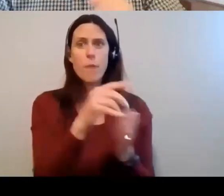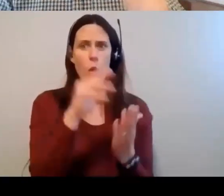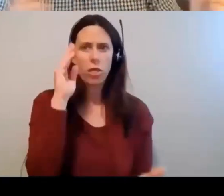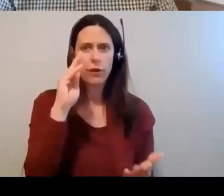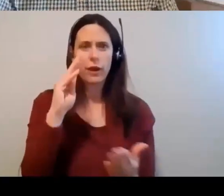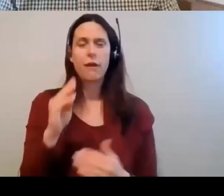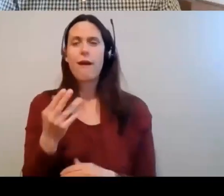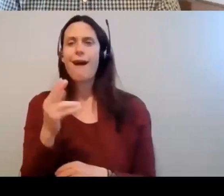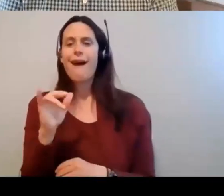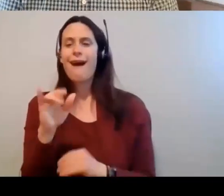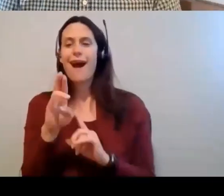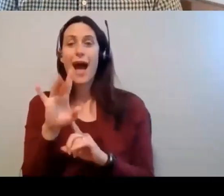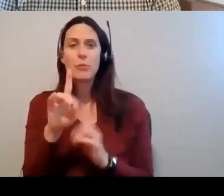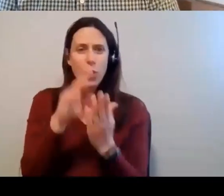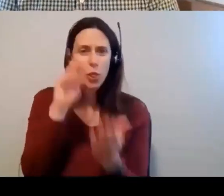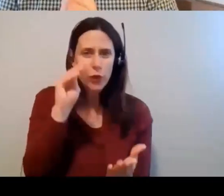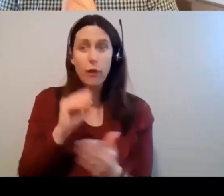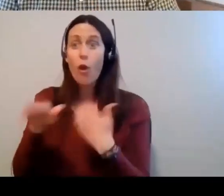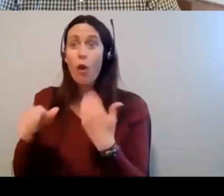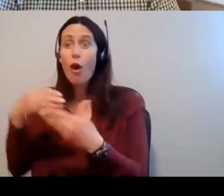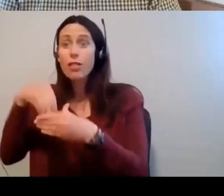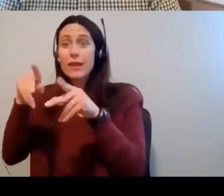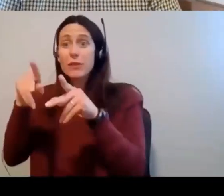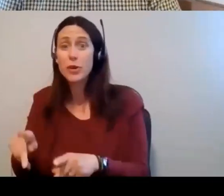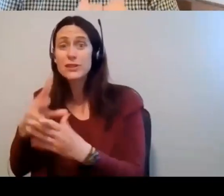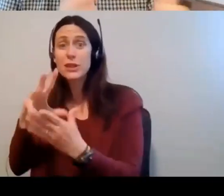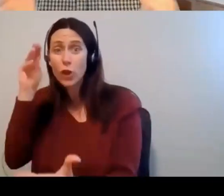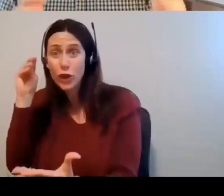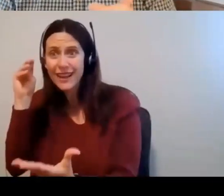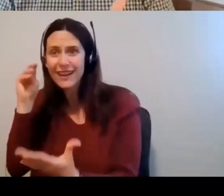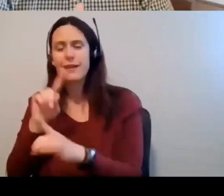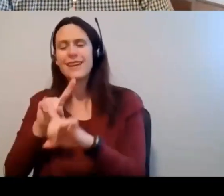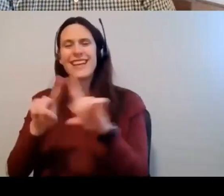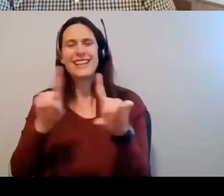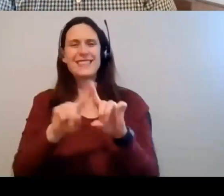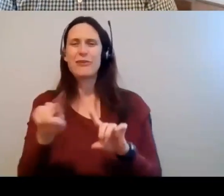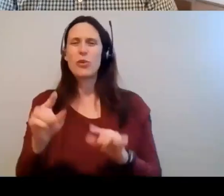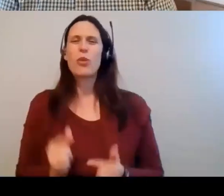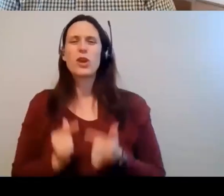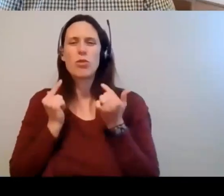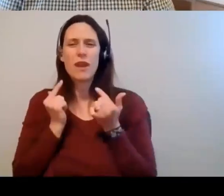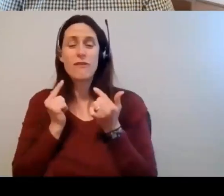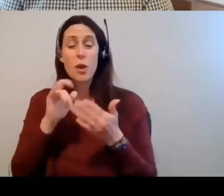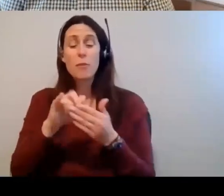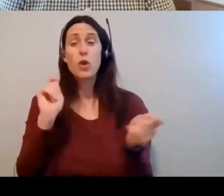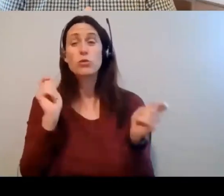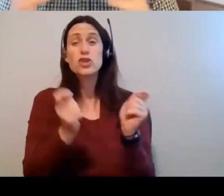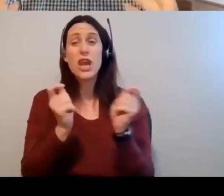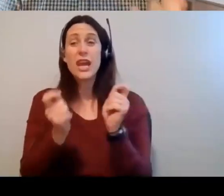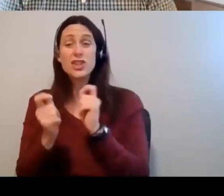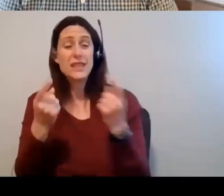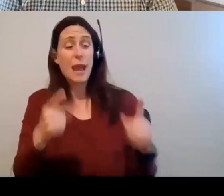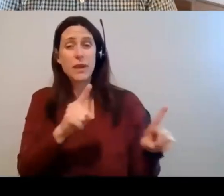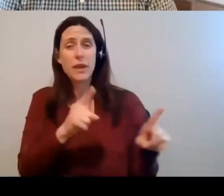in person? It depends on where you live. And so those changes just happening over time have had a great impact on